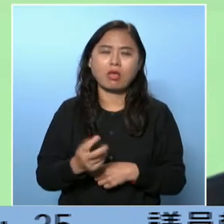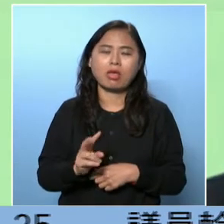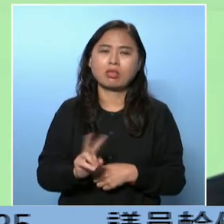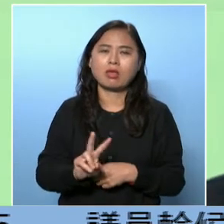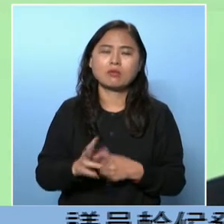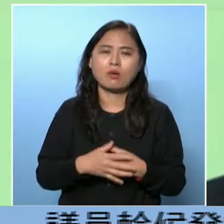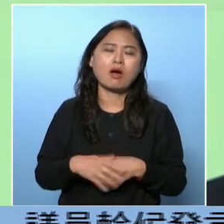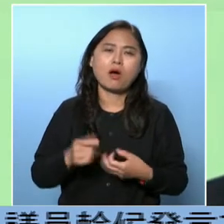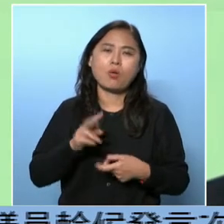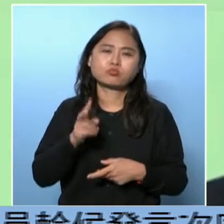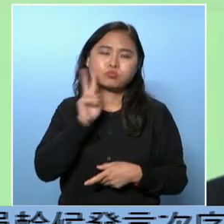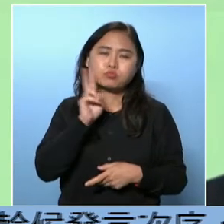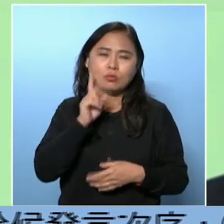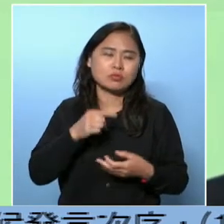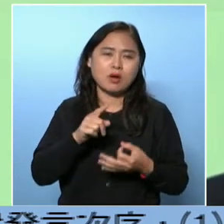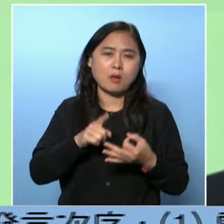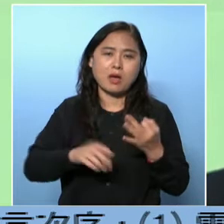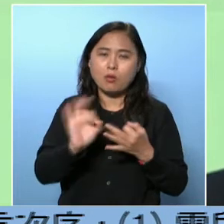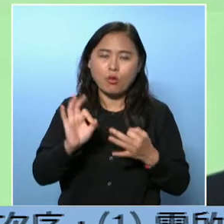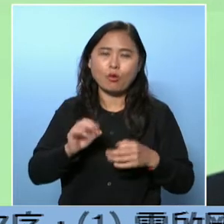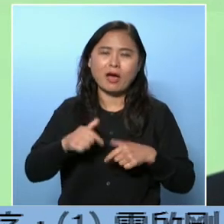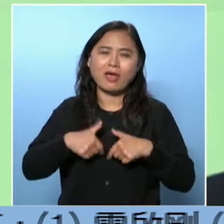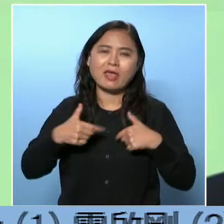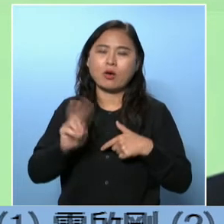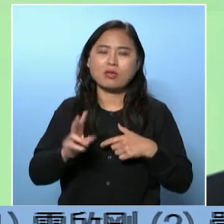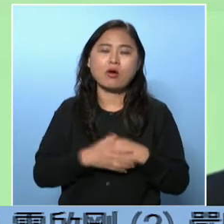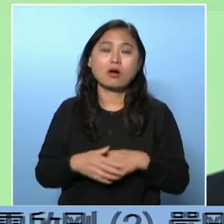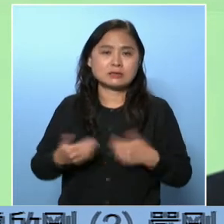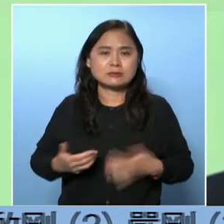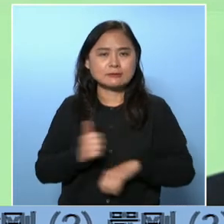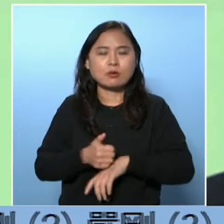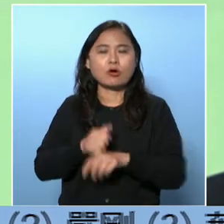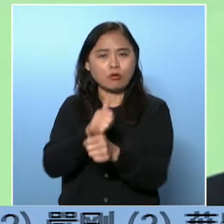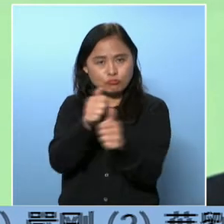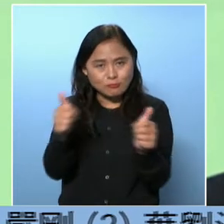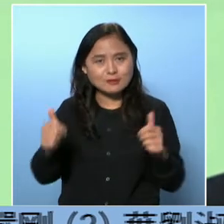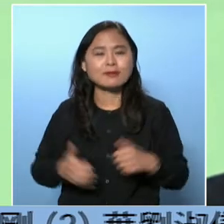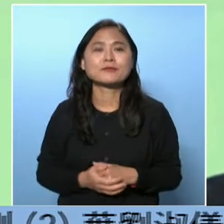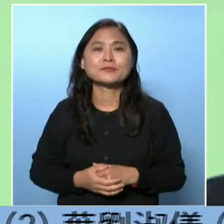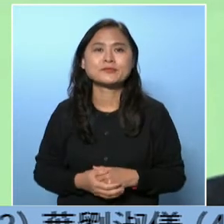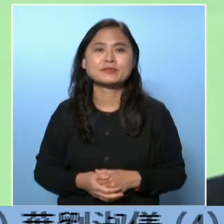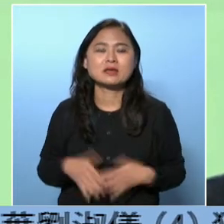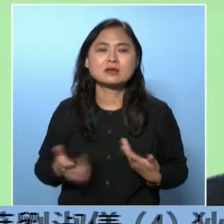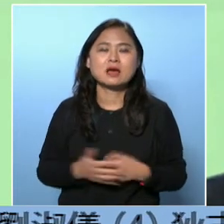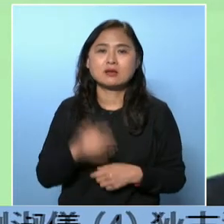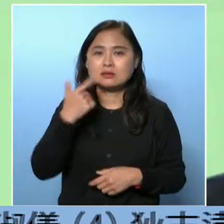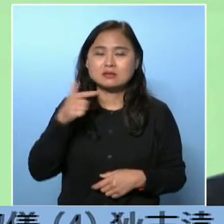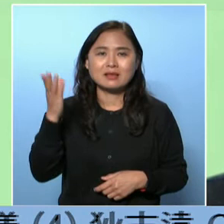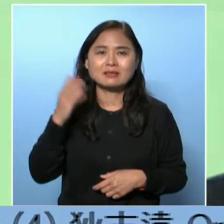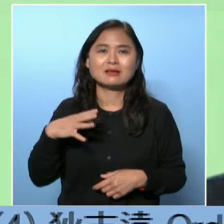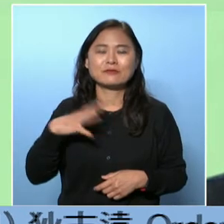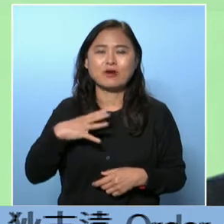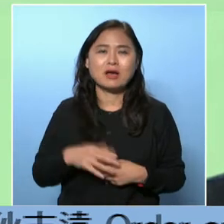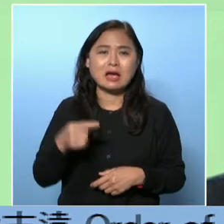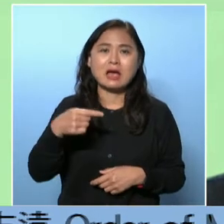these unsung heroes. And therefore, I'd like to take the opportunity to say thank you to all of them. But then, if you look at the